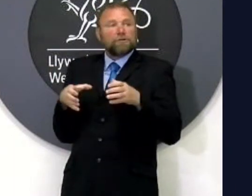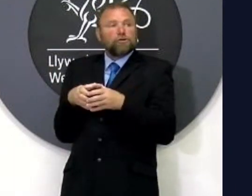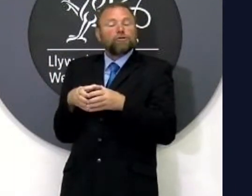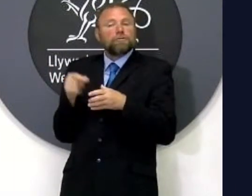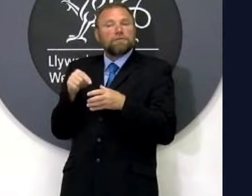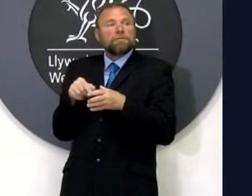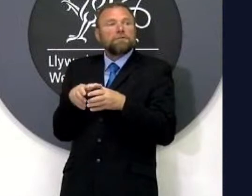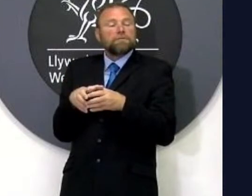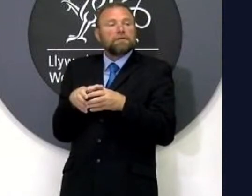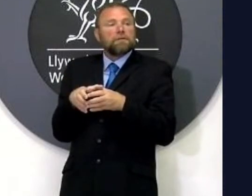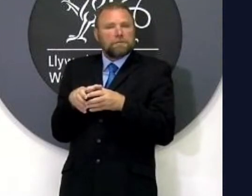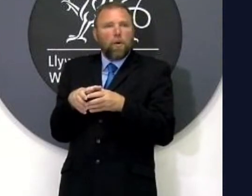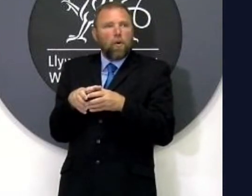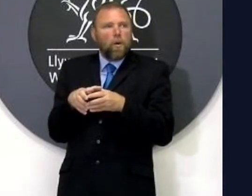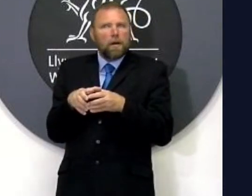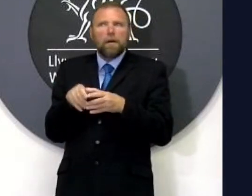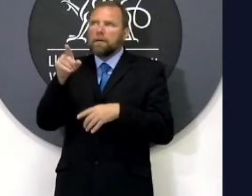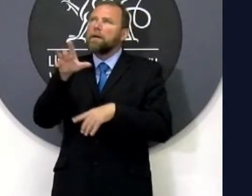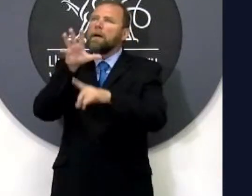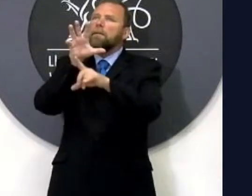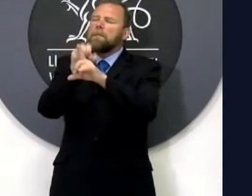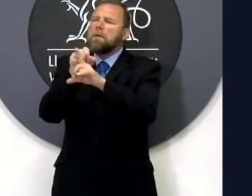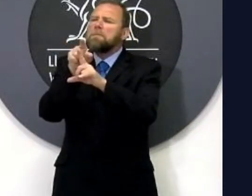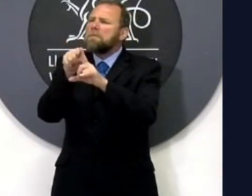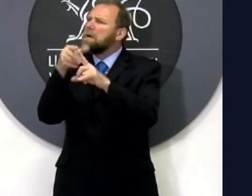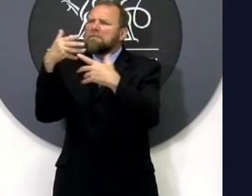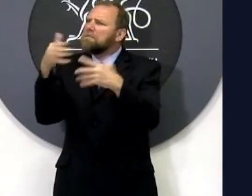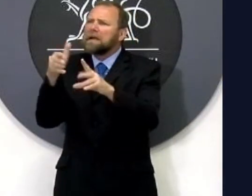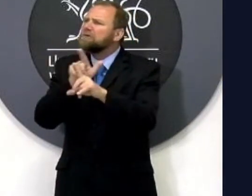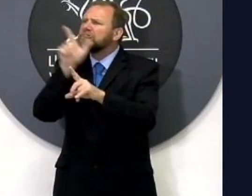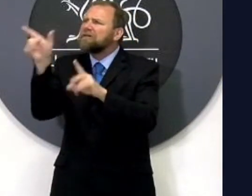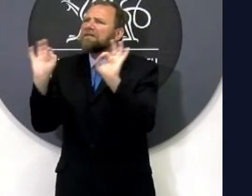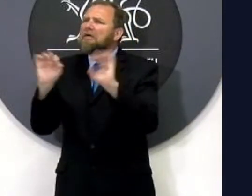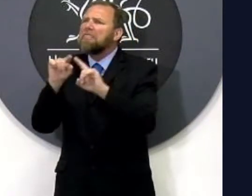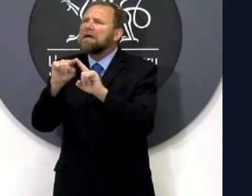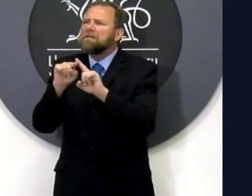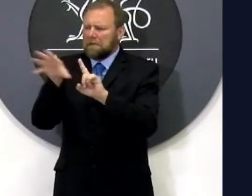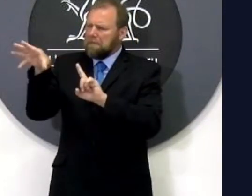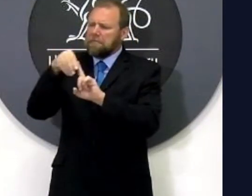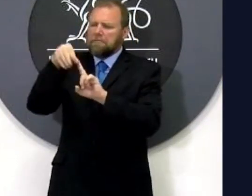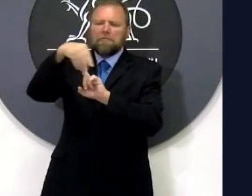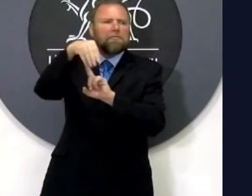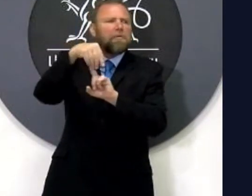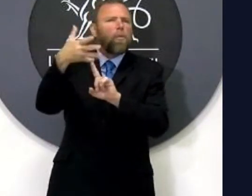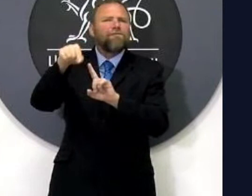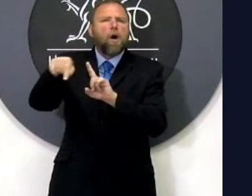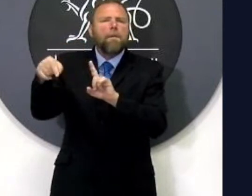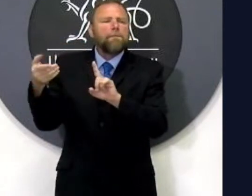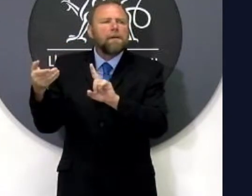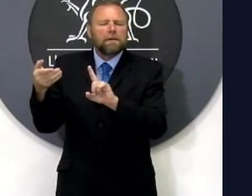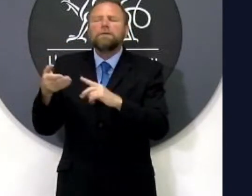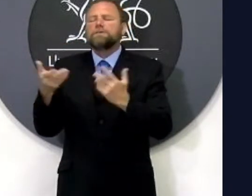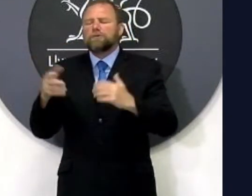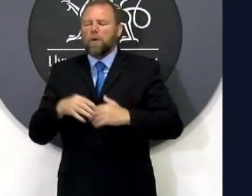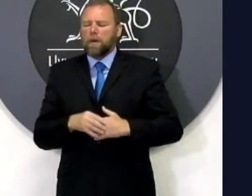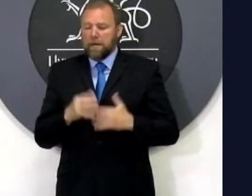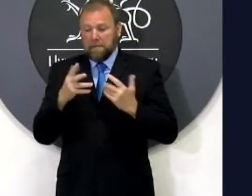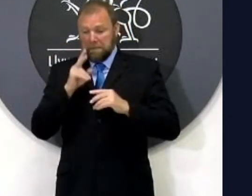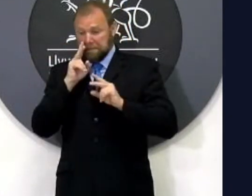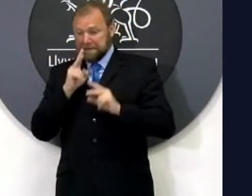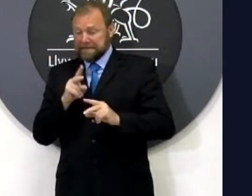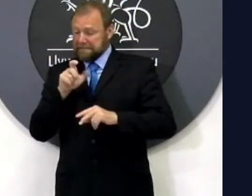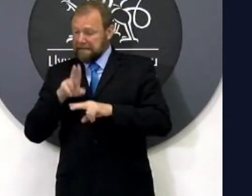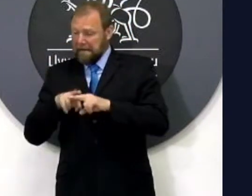entry. So we've seen cases, as I say, in Cardiff and Vale, we've seen cases in Swansea